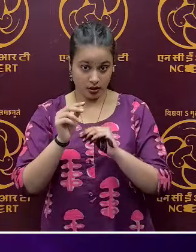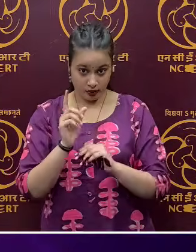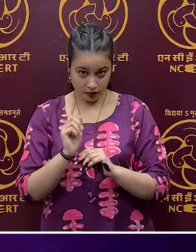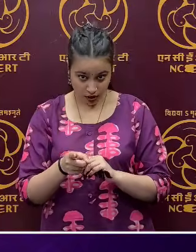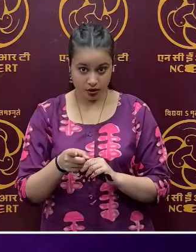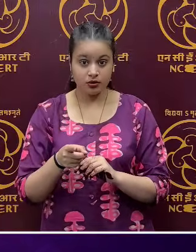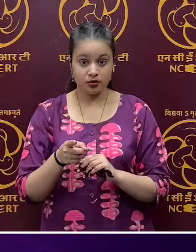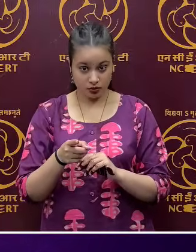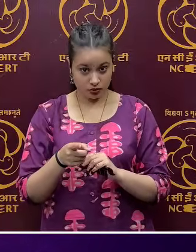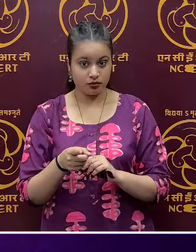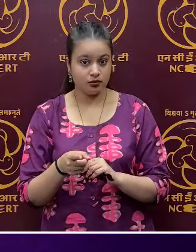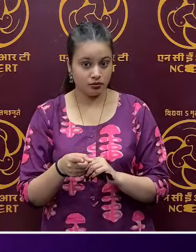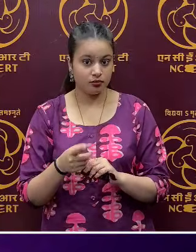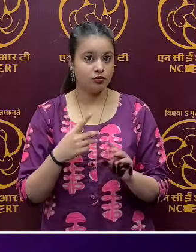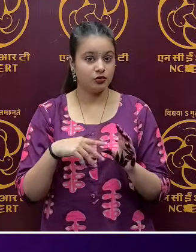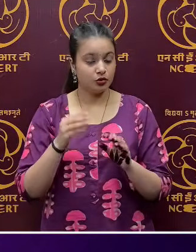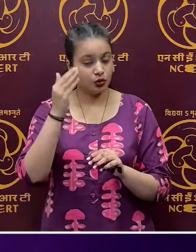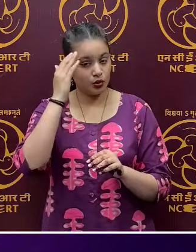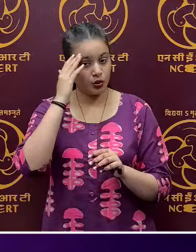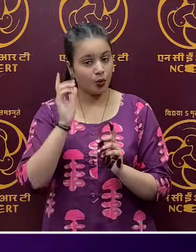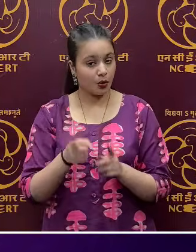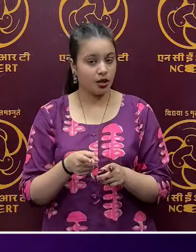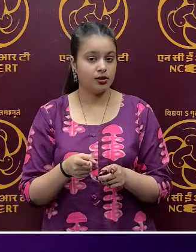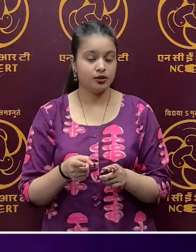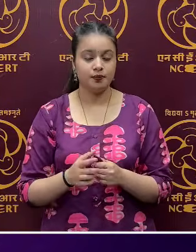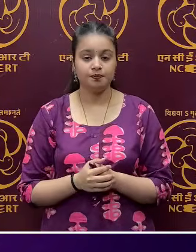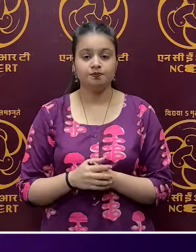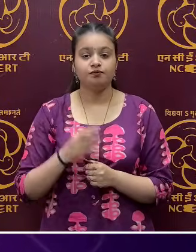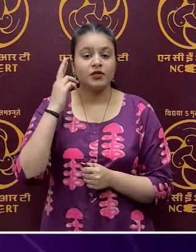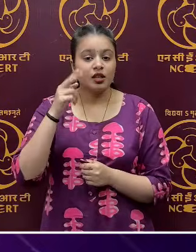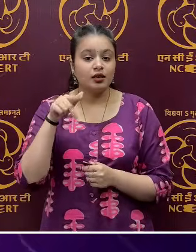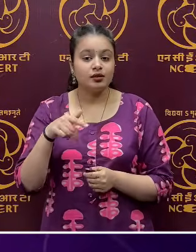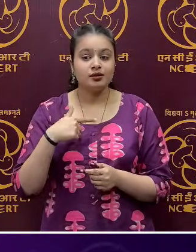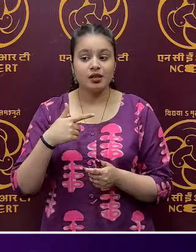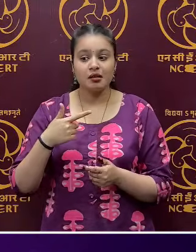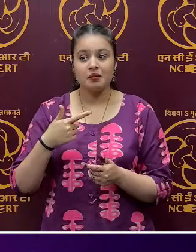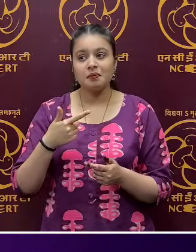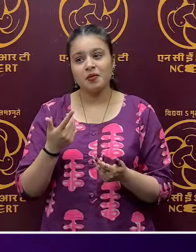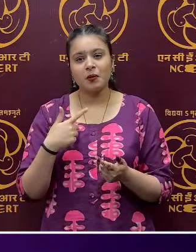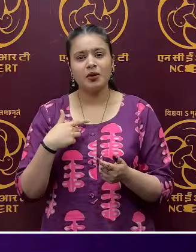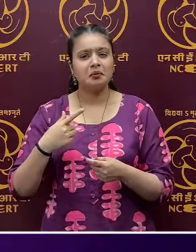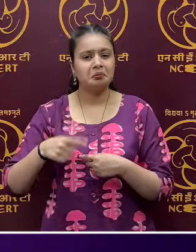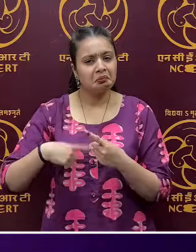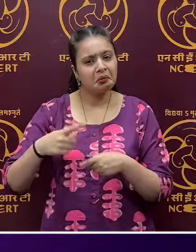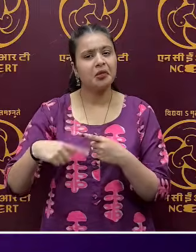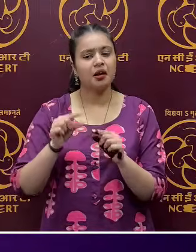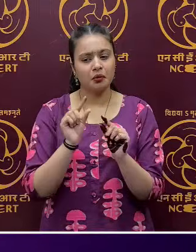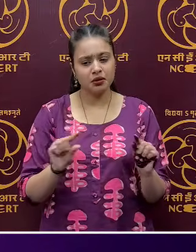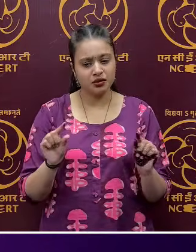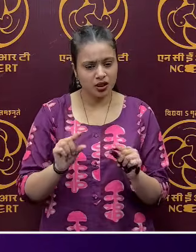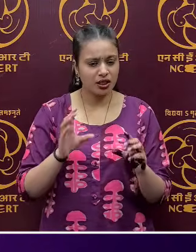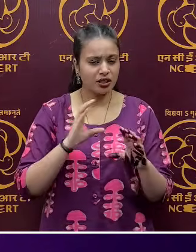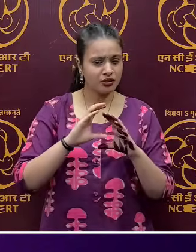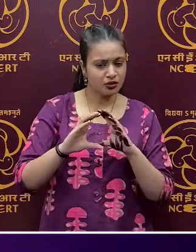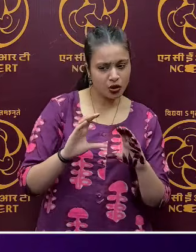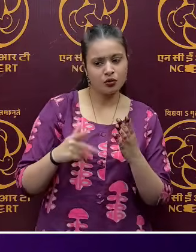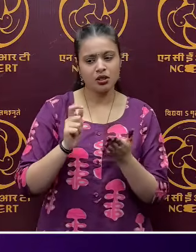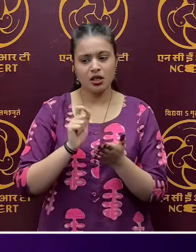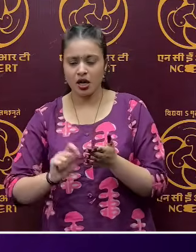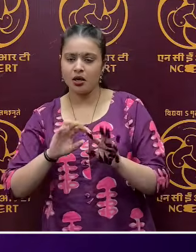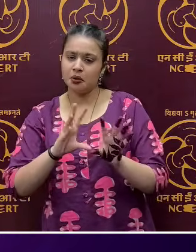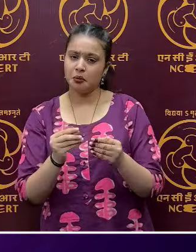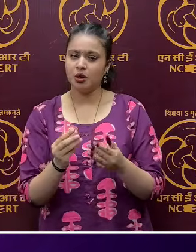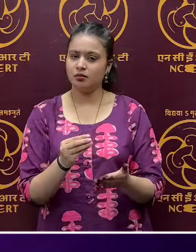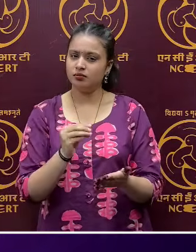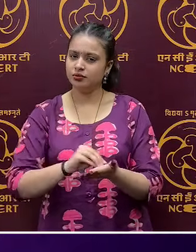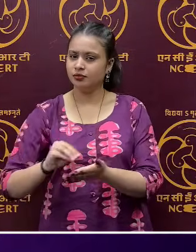be abreast of, know about them, because they appear very often in our conversation, in our writing, so it's best to know